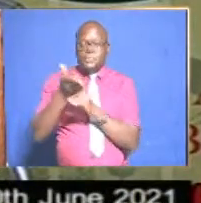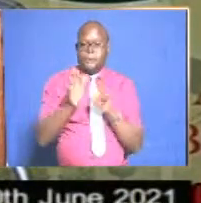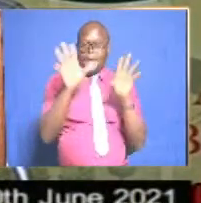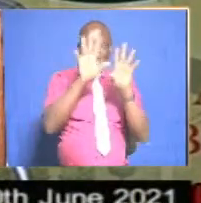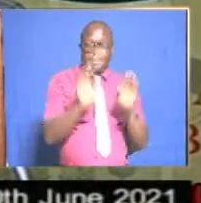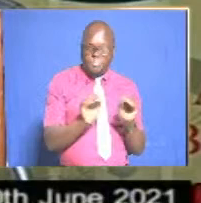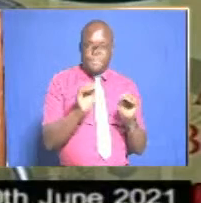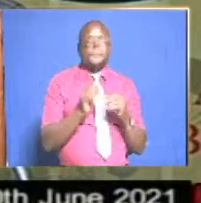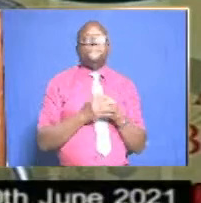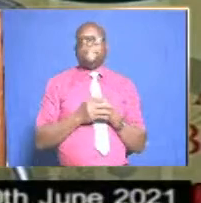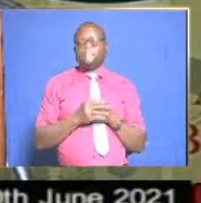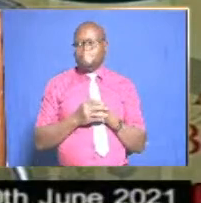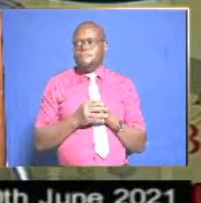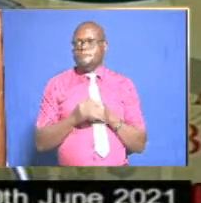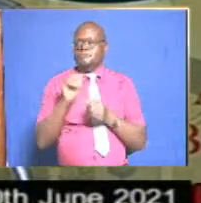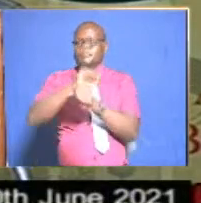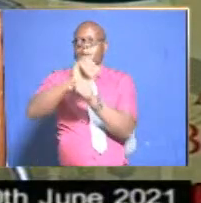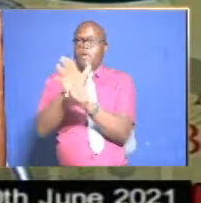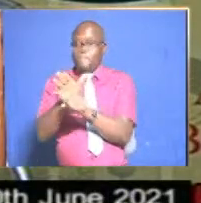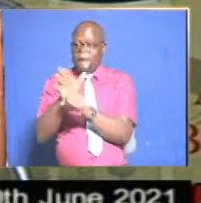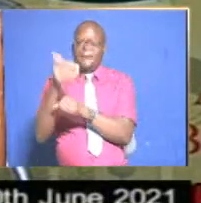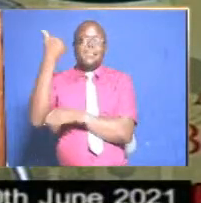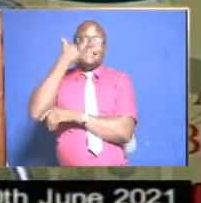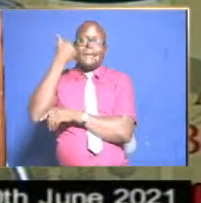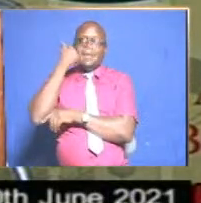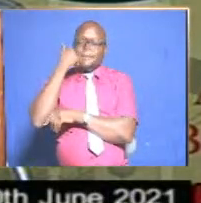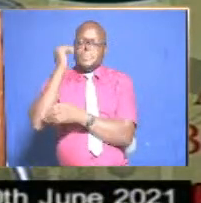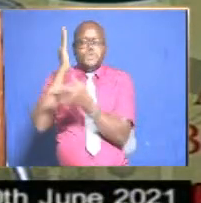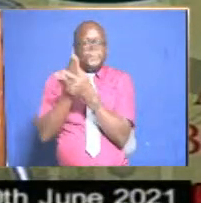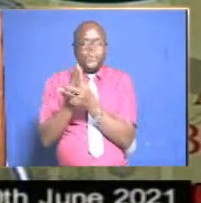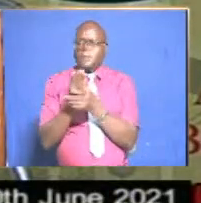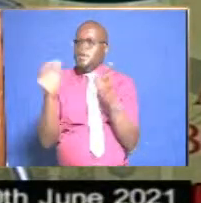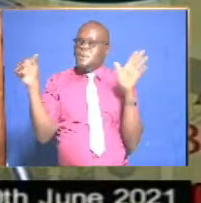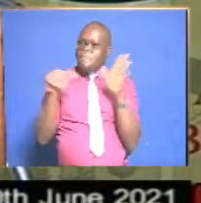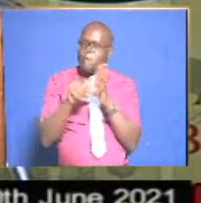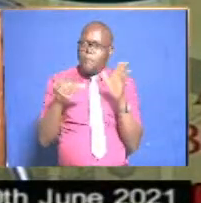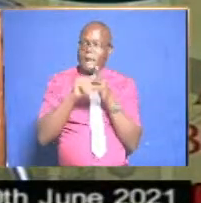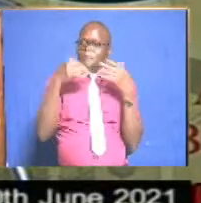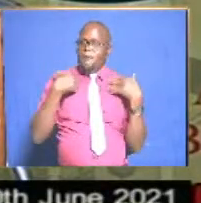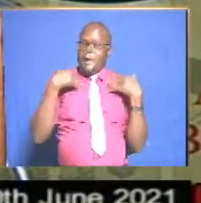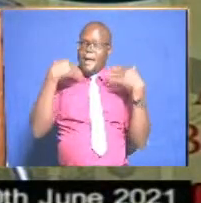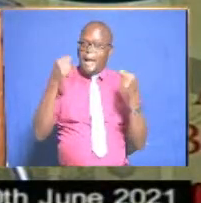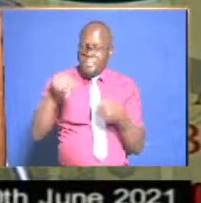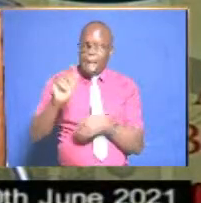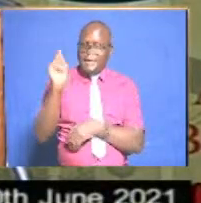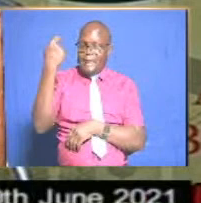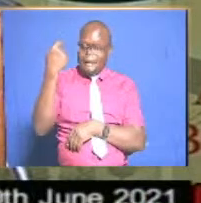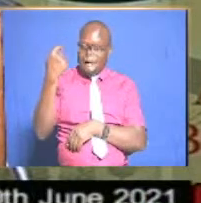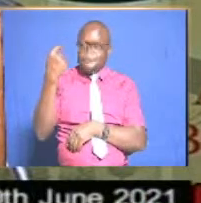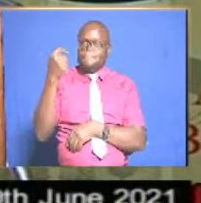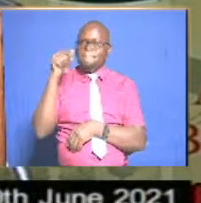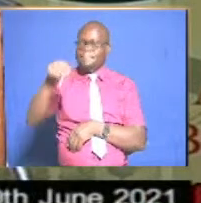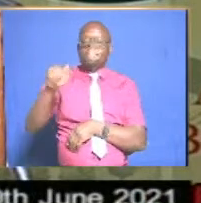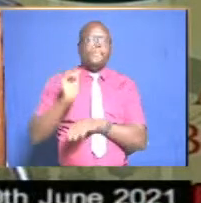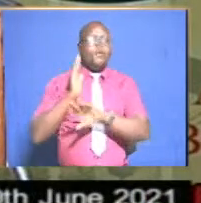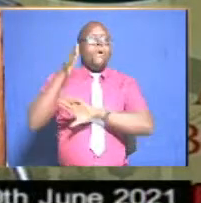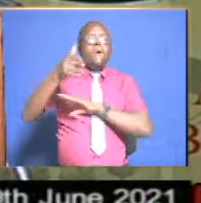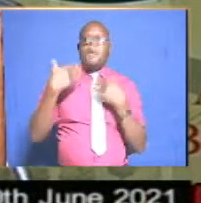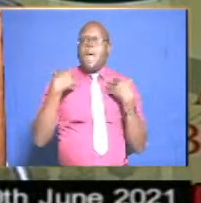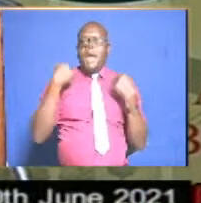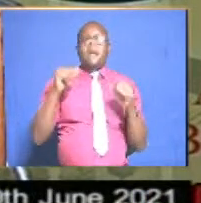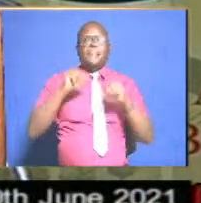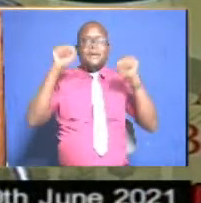Speaker, the COVID-19 pandemic has triggered one of the worst health and economic crises of our time. The pandemic overstretched our health